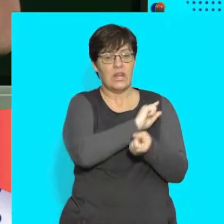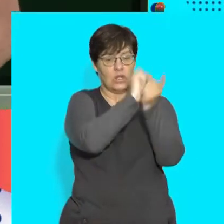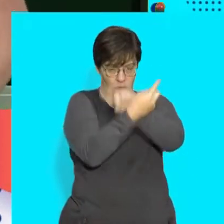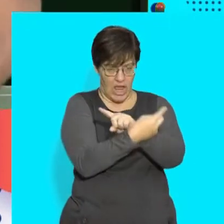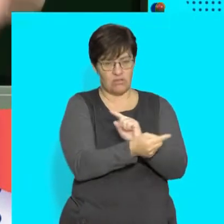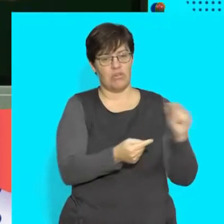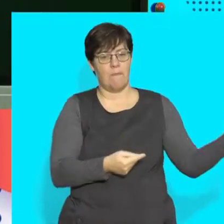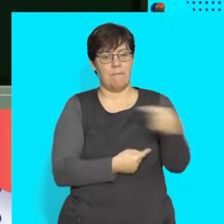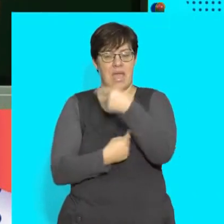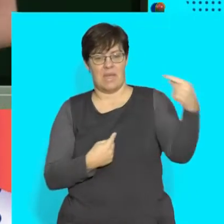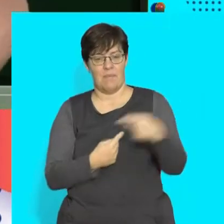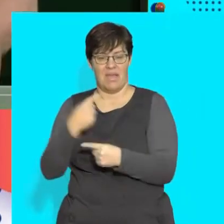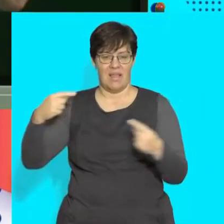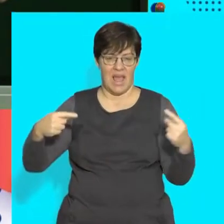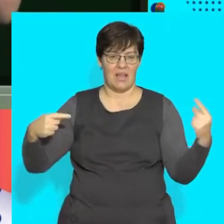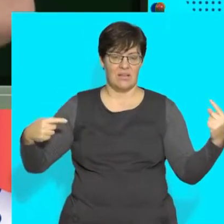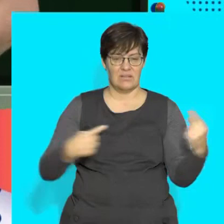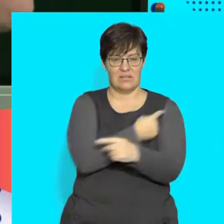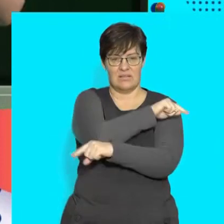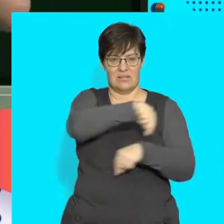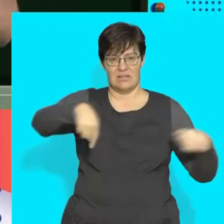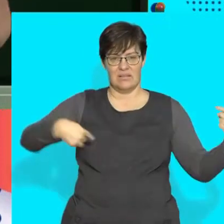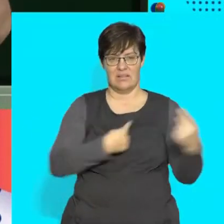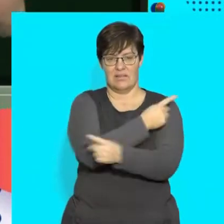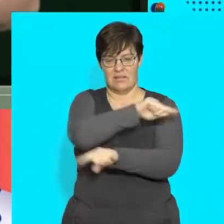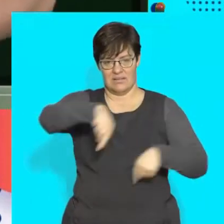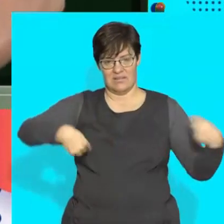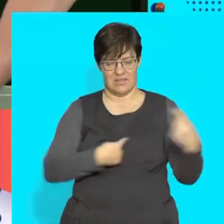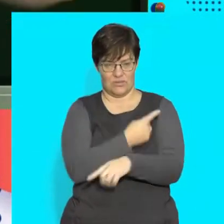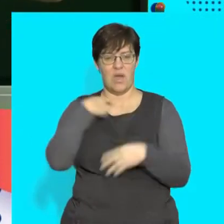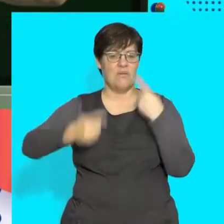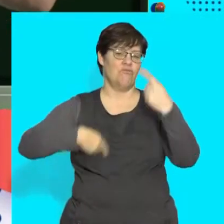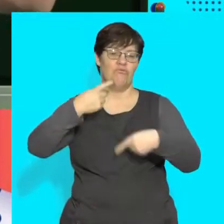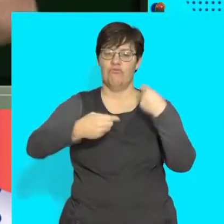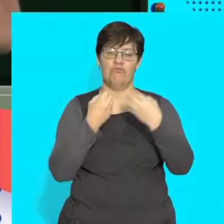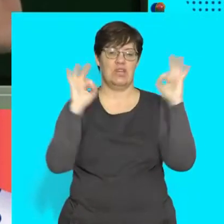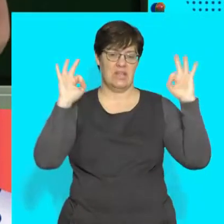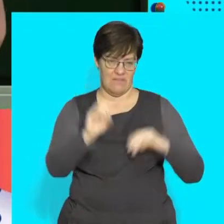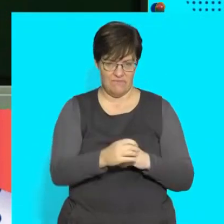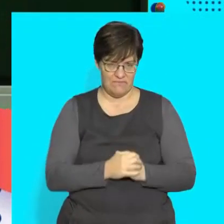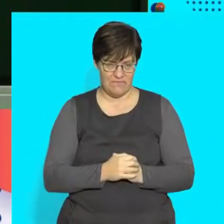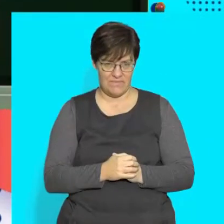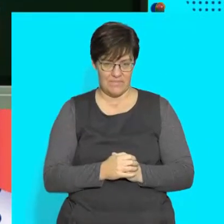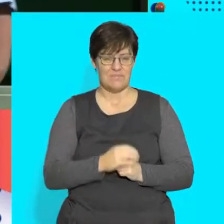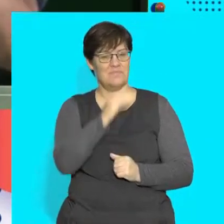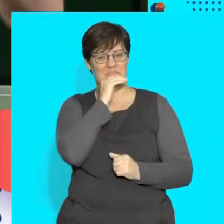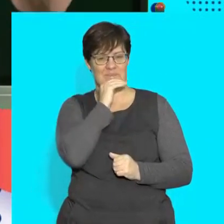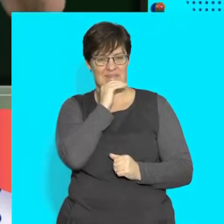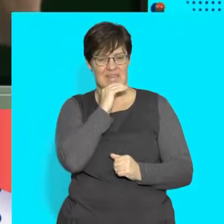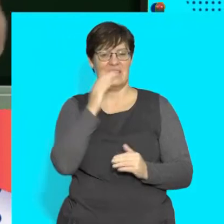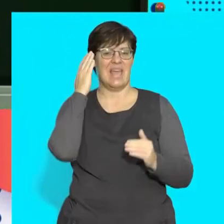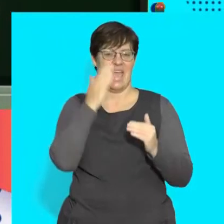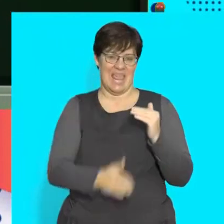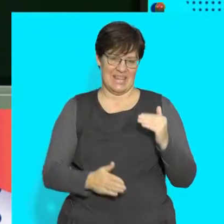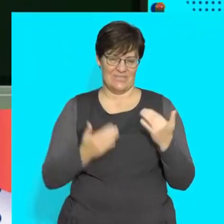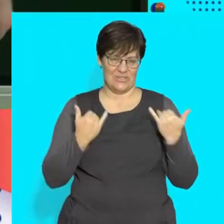rotates, to make sure that it's a smooth rotation and there's a free spinning of the armature. And guys,